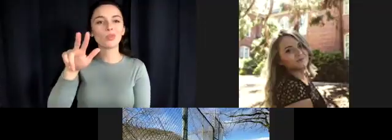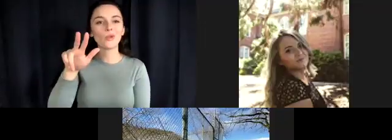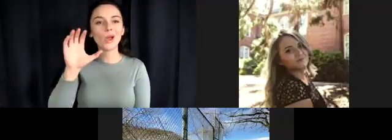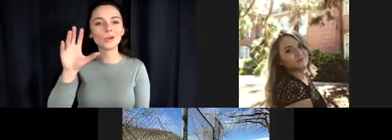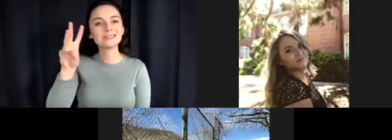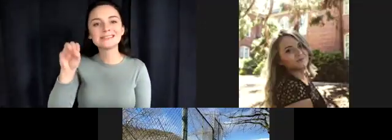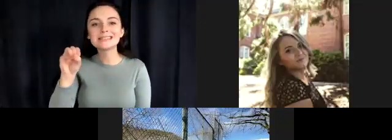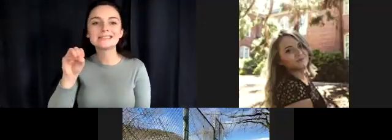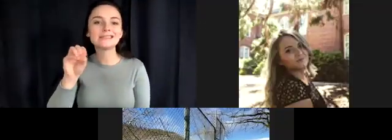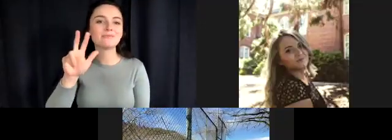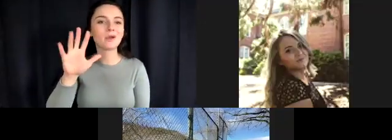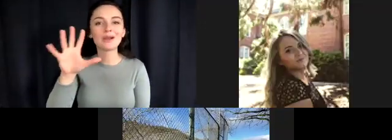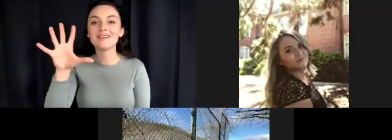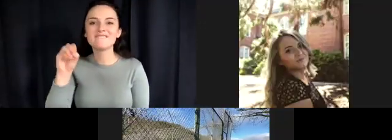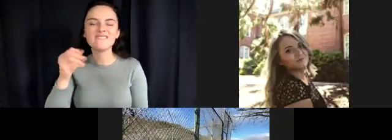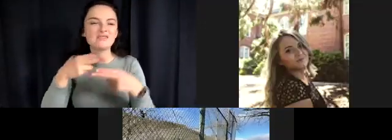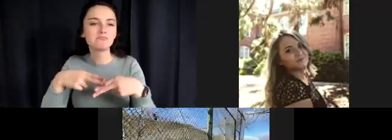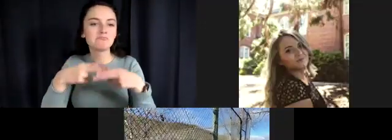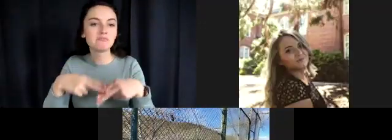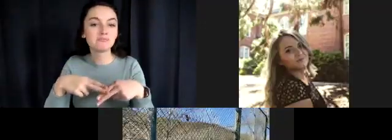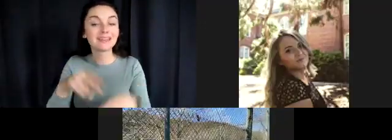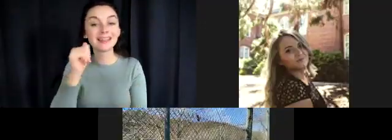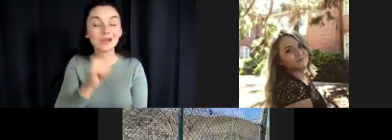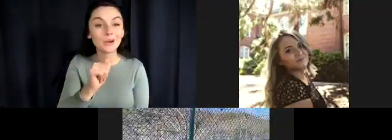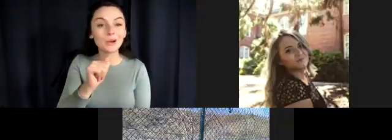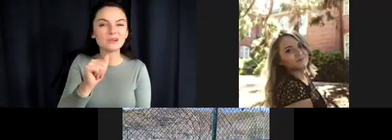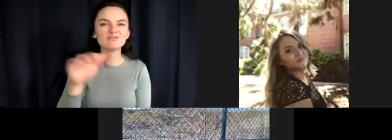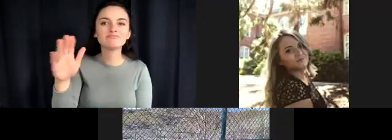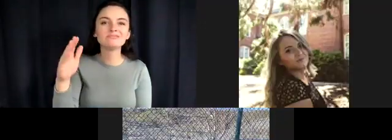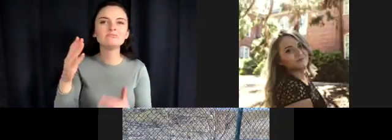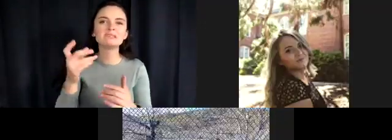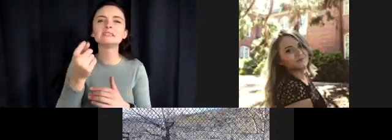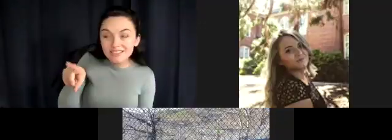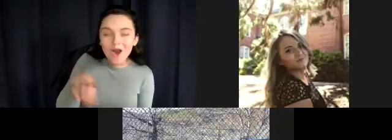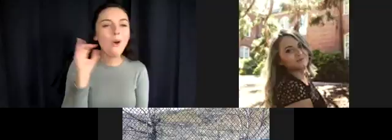350. And the girls weigh just over 300 pounds.